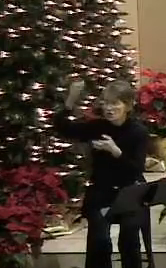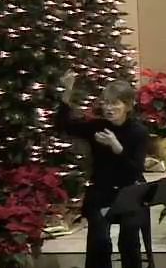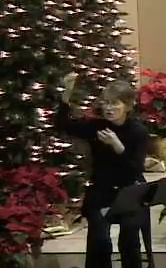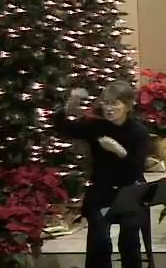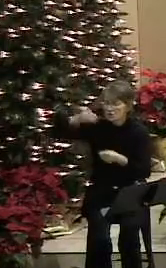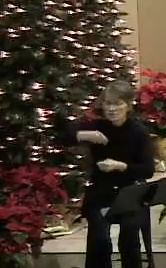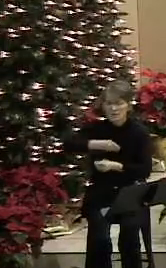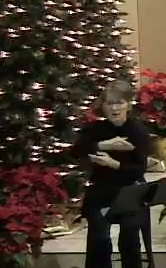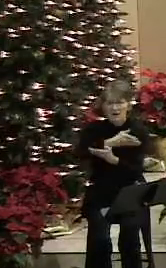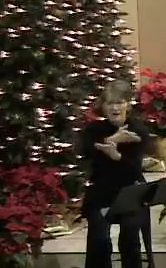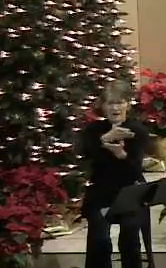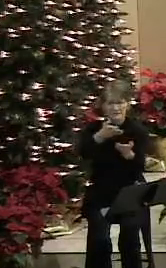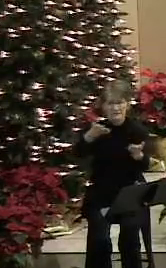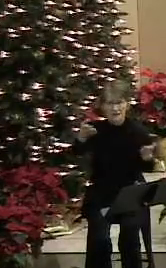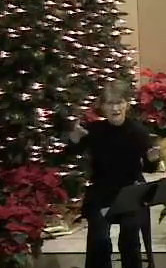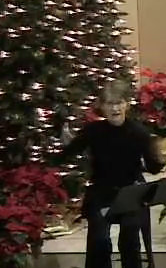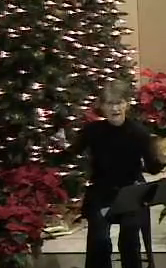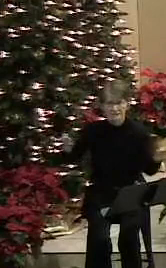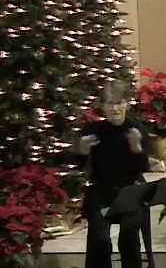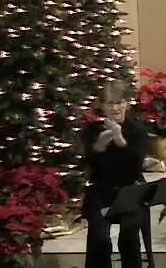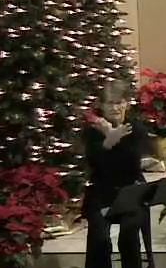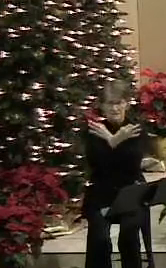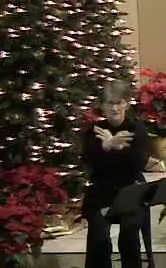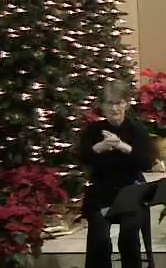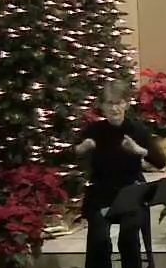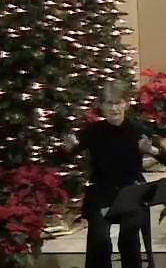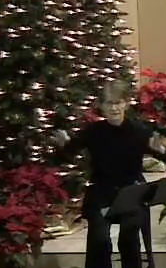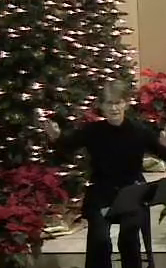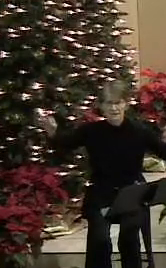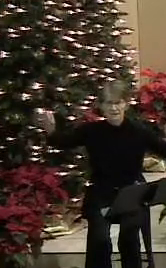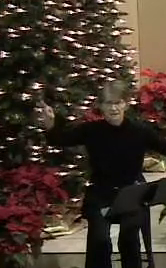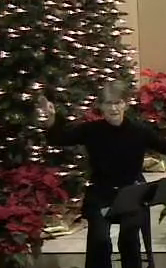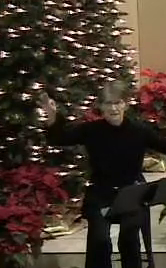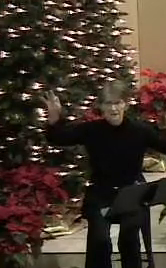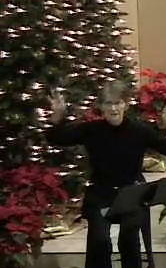resurrection, you have set us